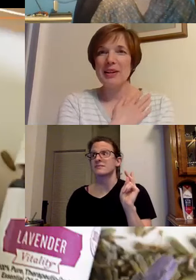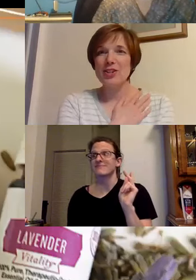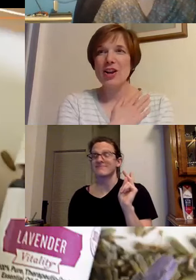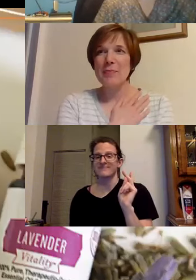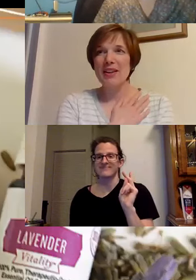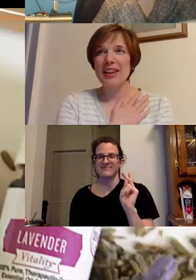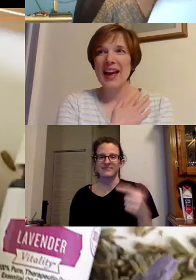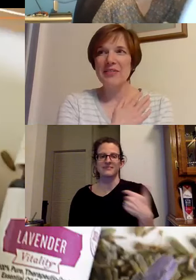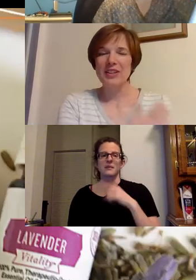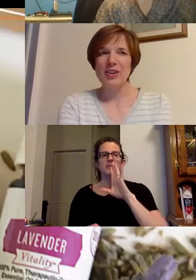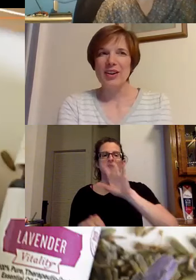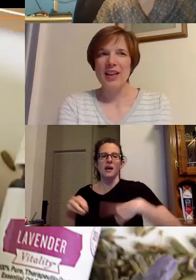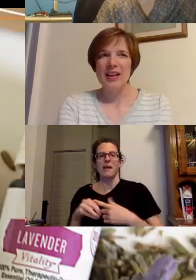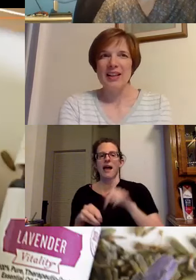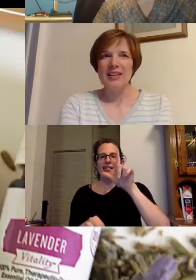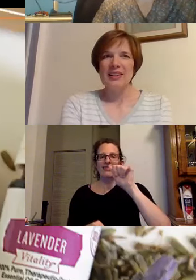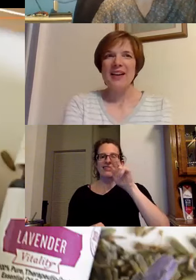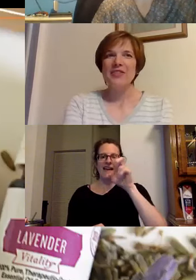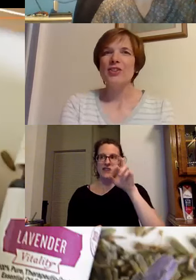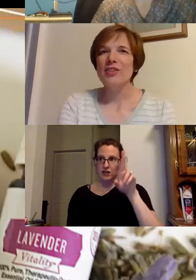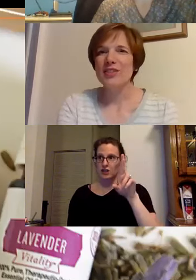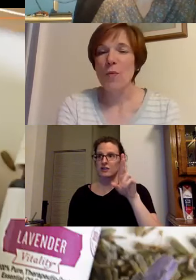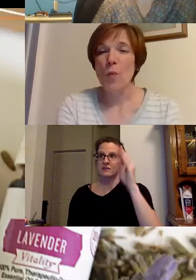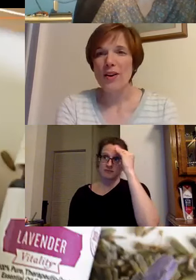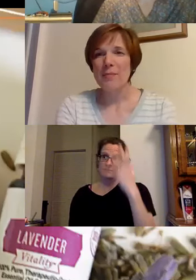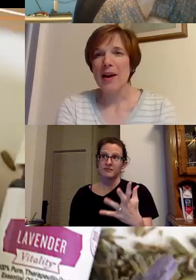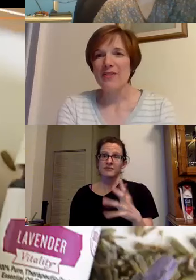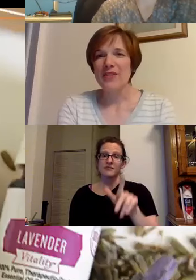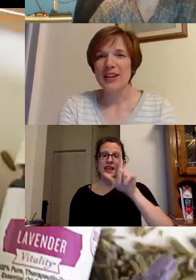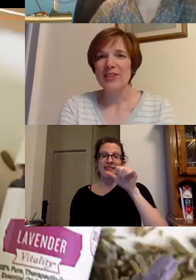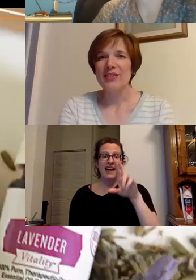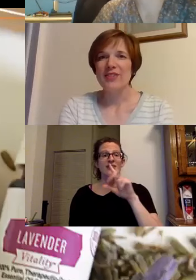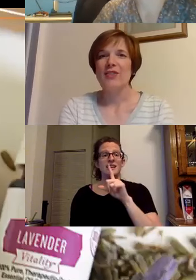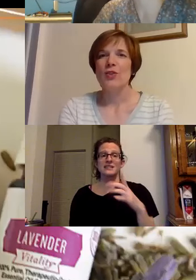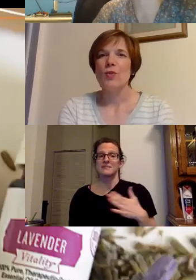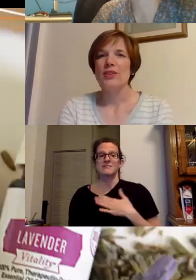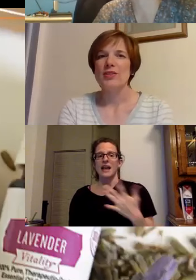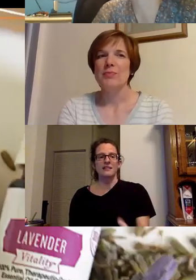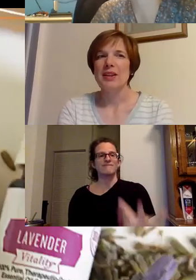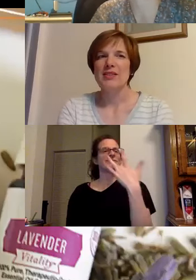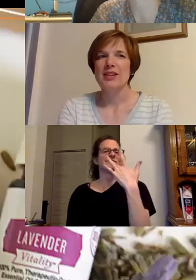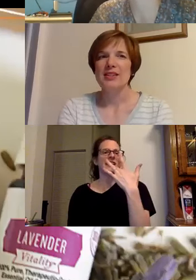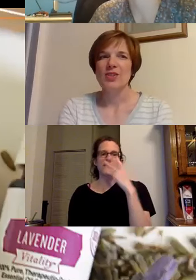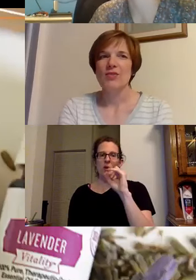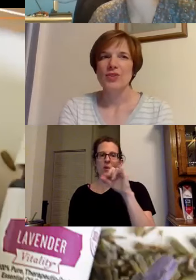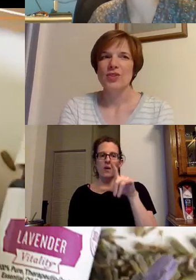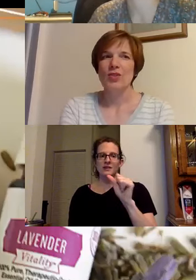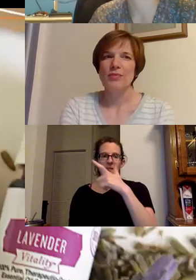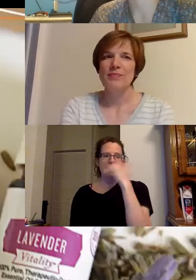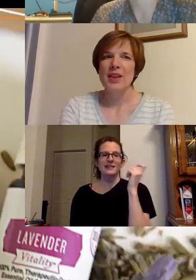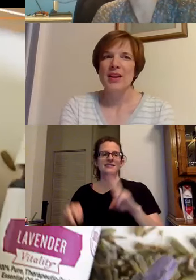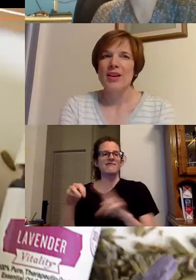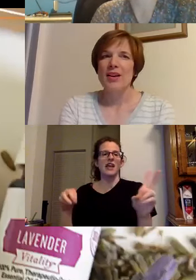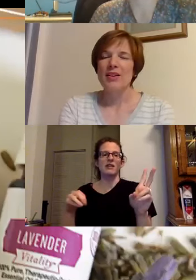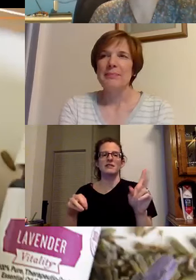I'm going to talk about lavender. Lavender is one of my very favorite oils because it is so versatile.